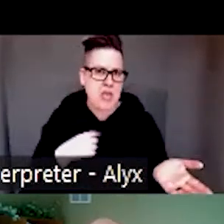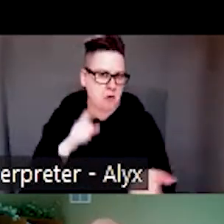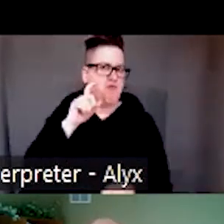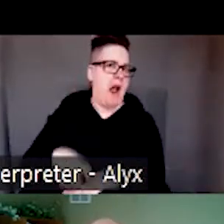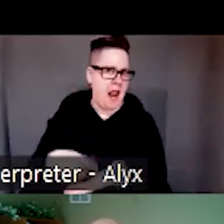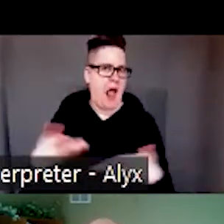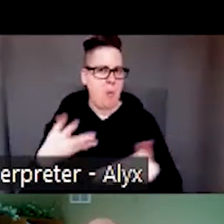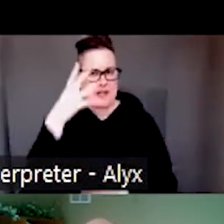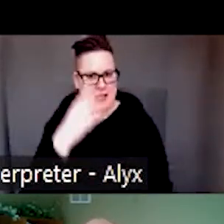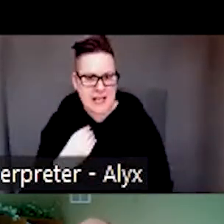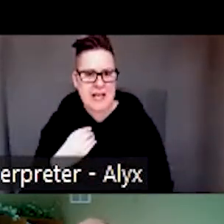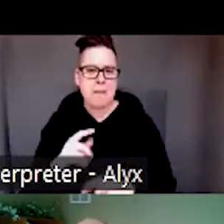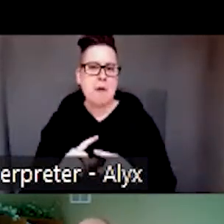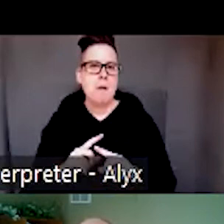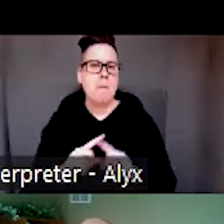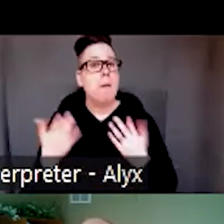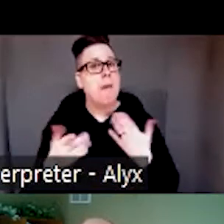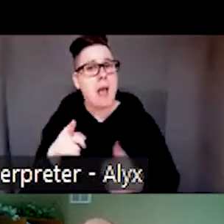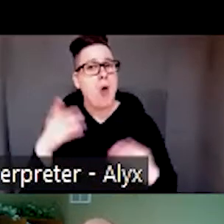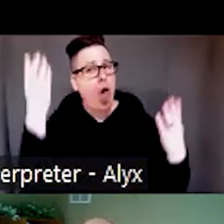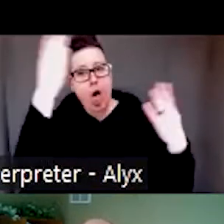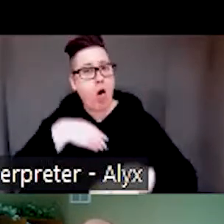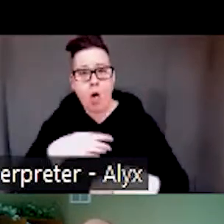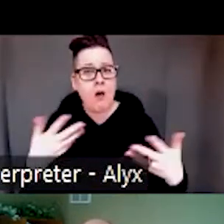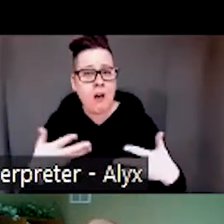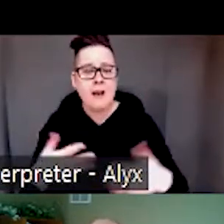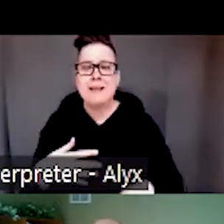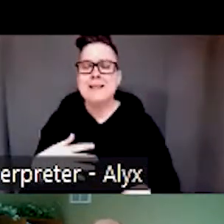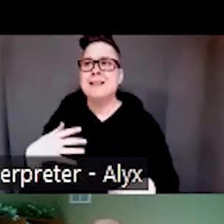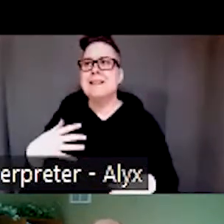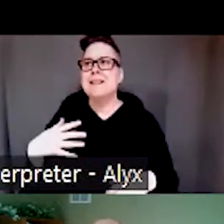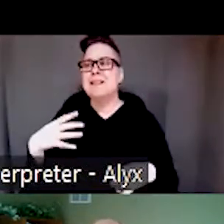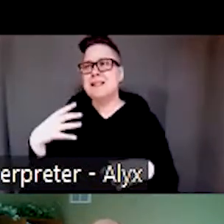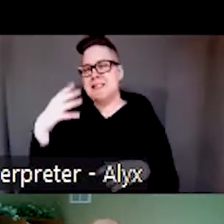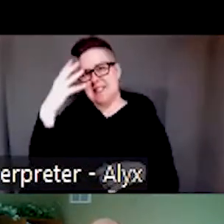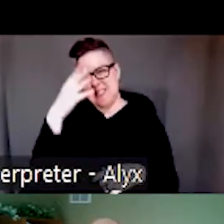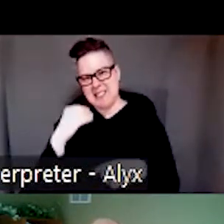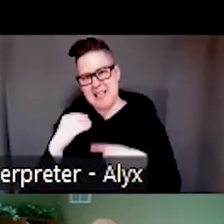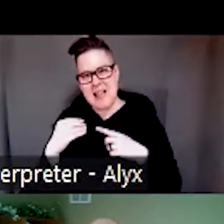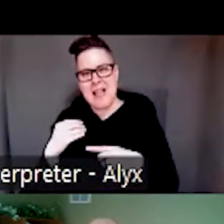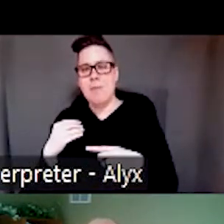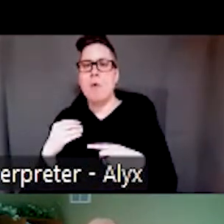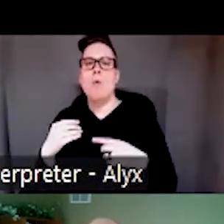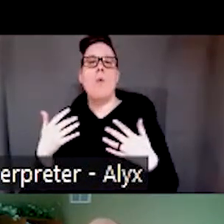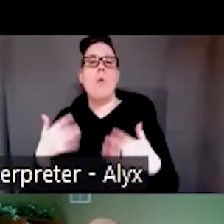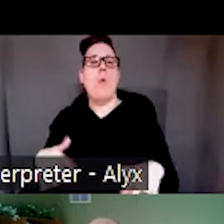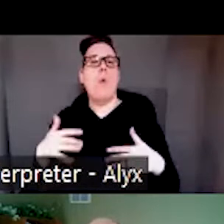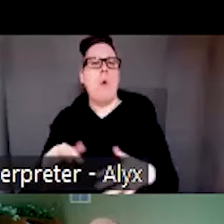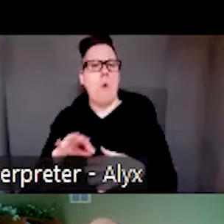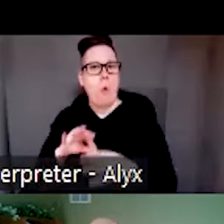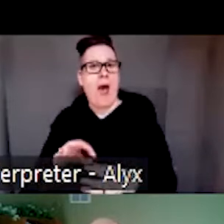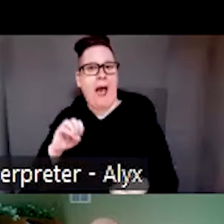see it. But what you may not think about so much is that sleep is incredibly